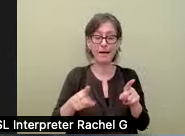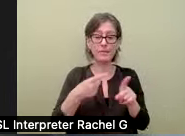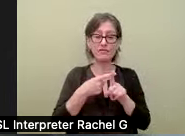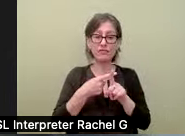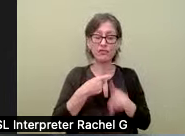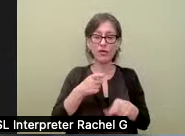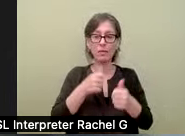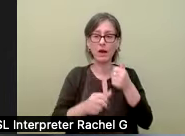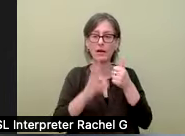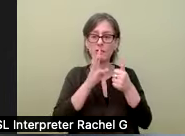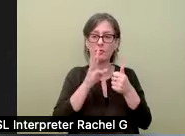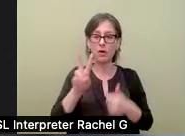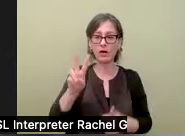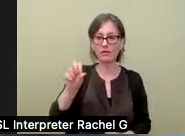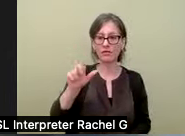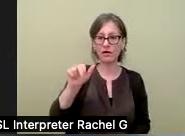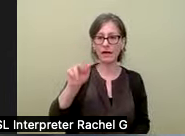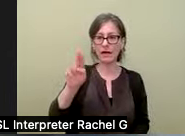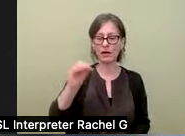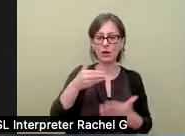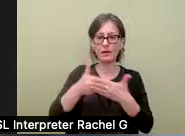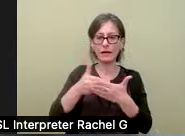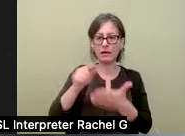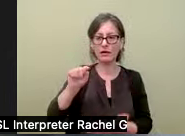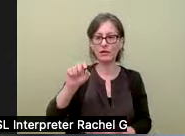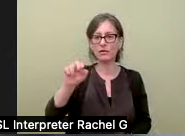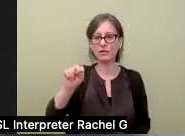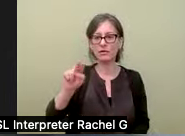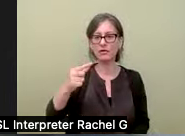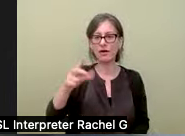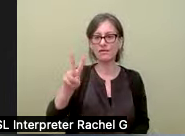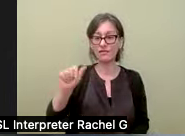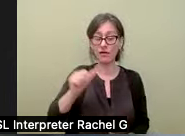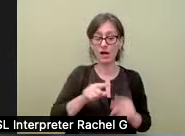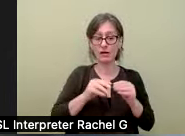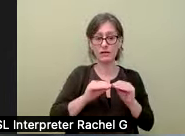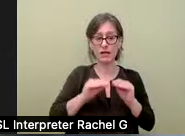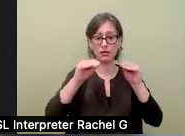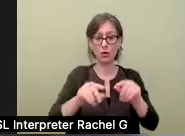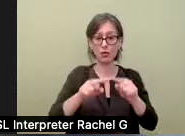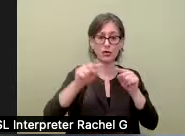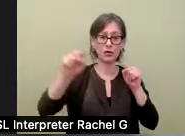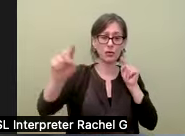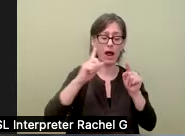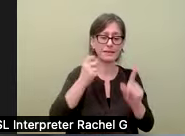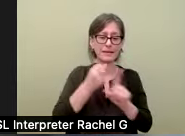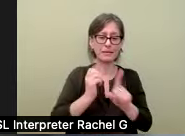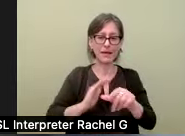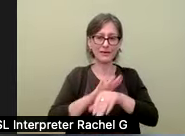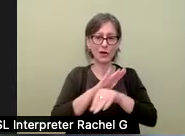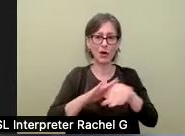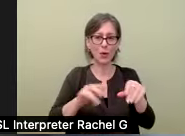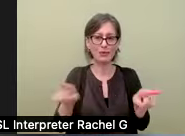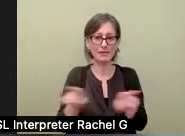the underwater volcanic eruption near Tonga that did travel across the ocean and impacted our coast, as Nick